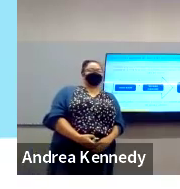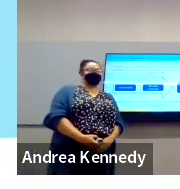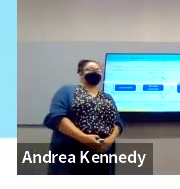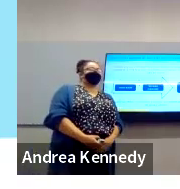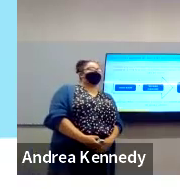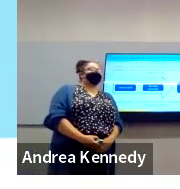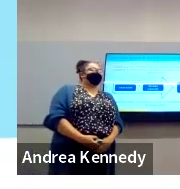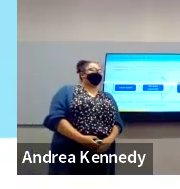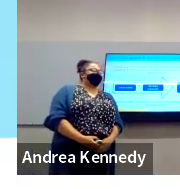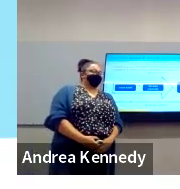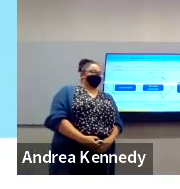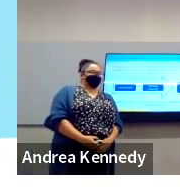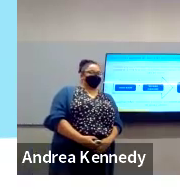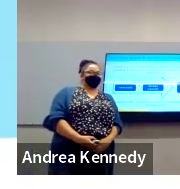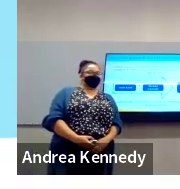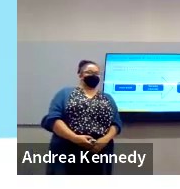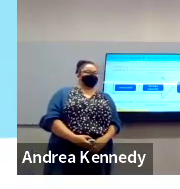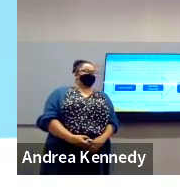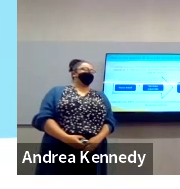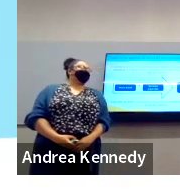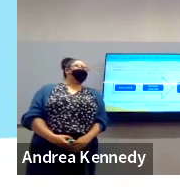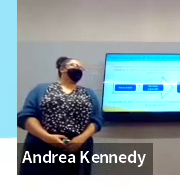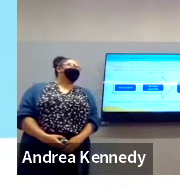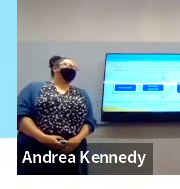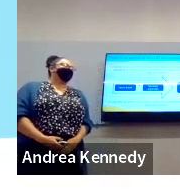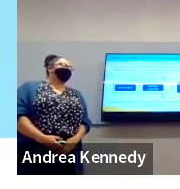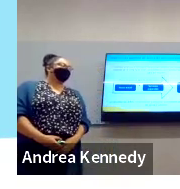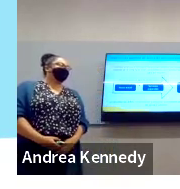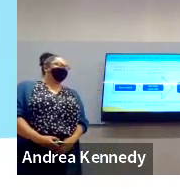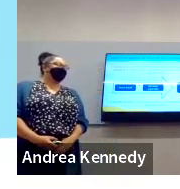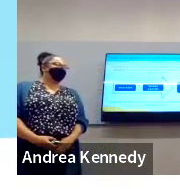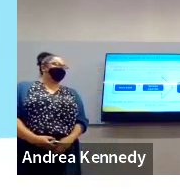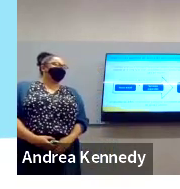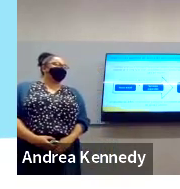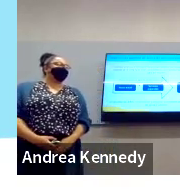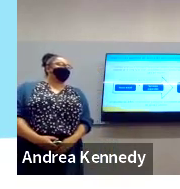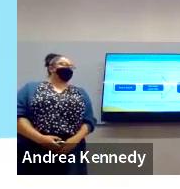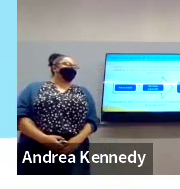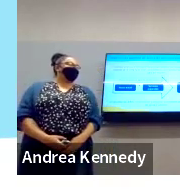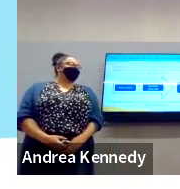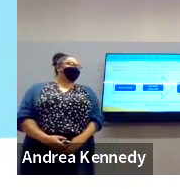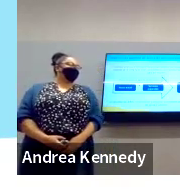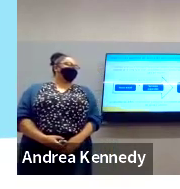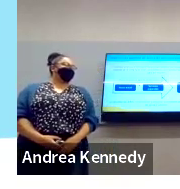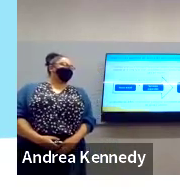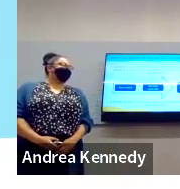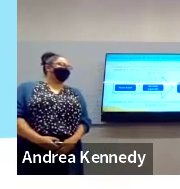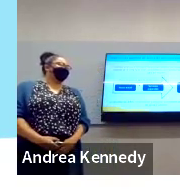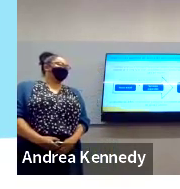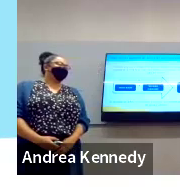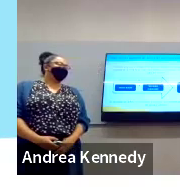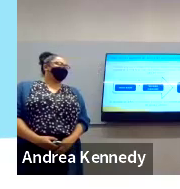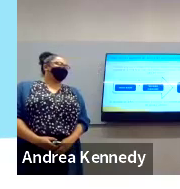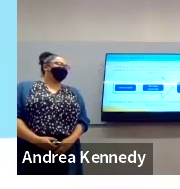renta actual y los servicios que están pagando separados y combinarlo en una renta que sea su renta base.